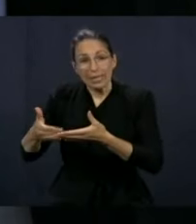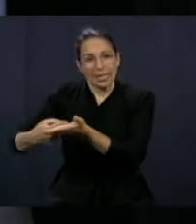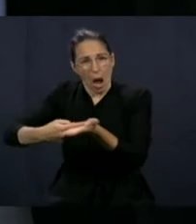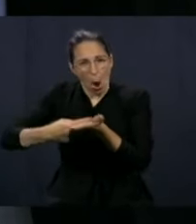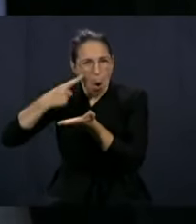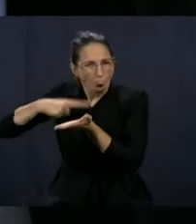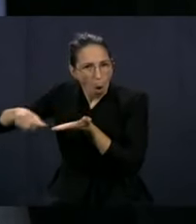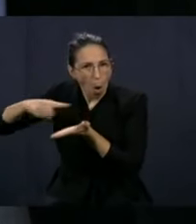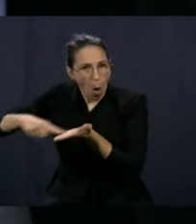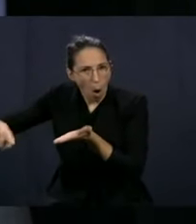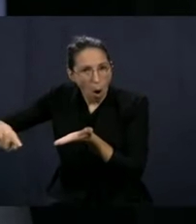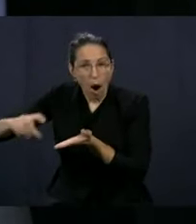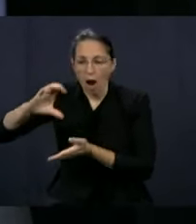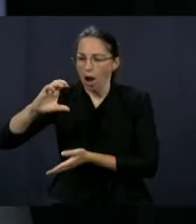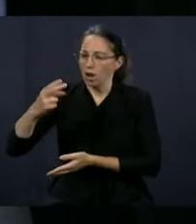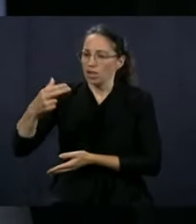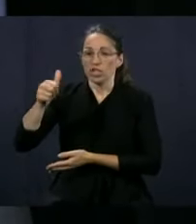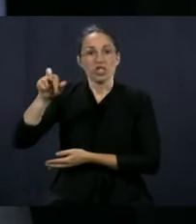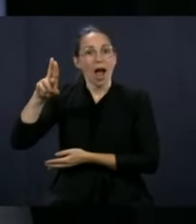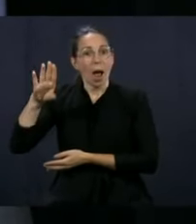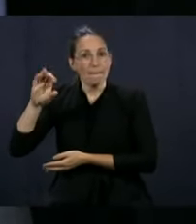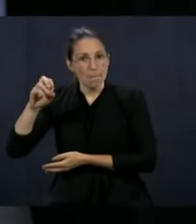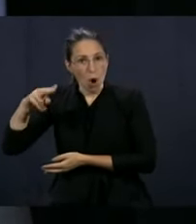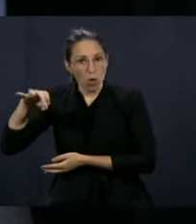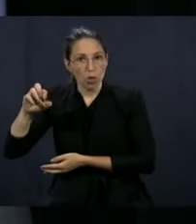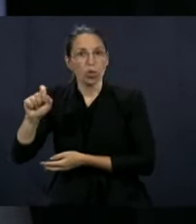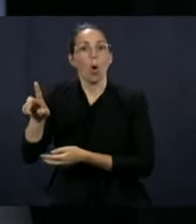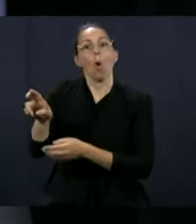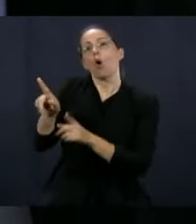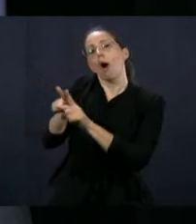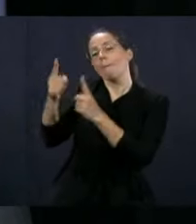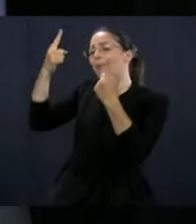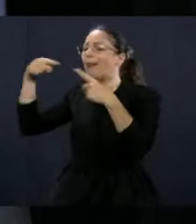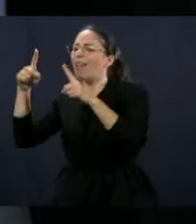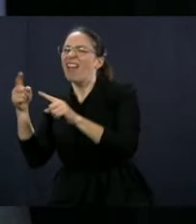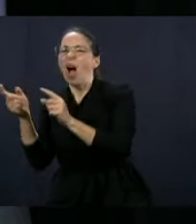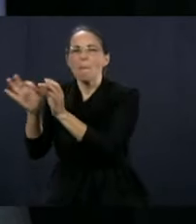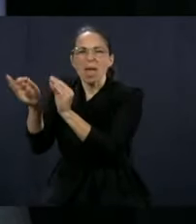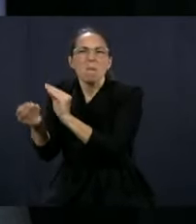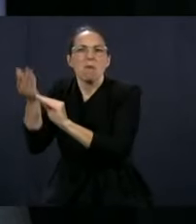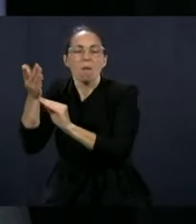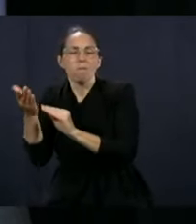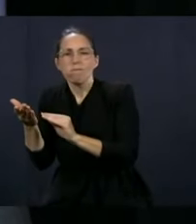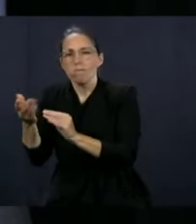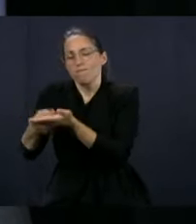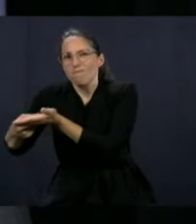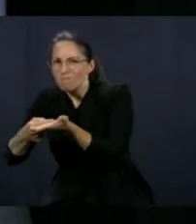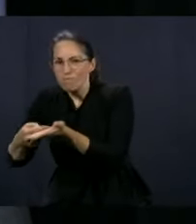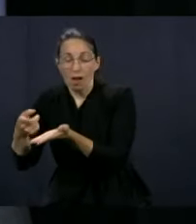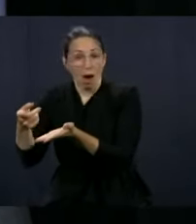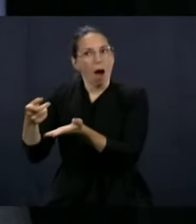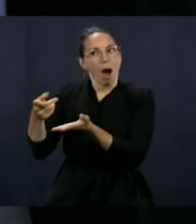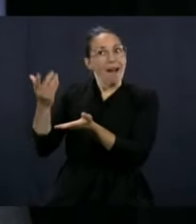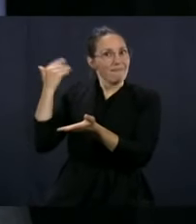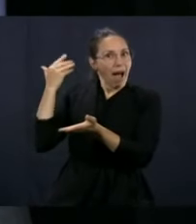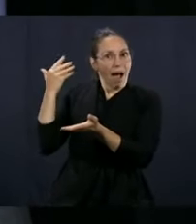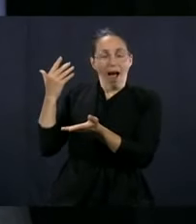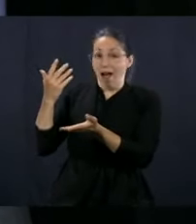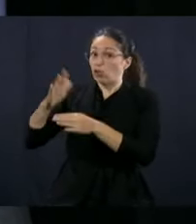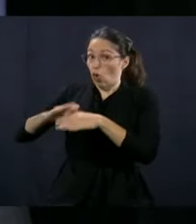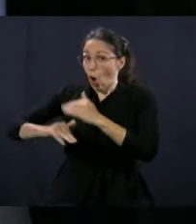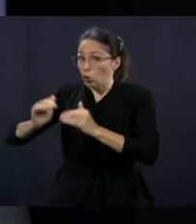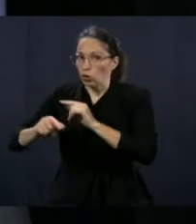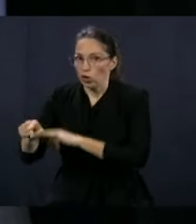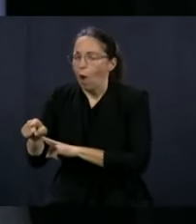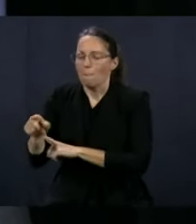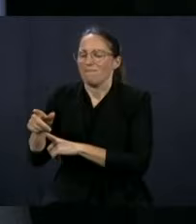lived the Charbonneau Commission, all the corruption present in the construction environment. Nobody wants to go back to that, so we want to make sure